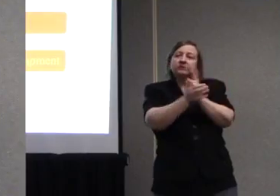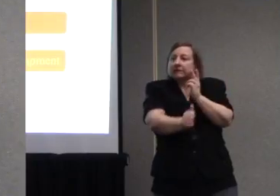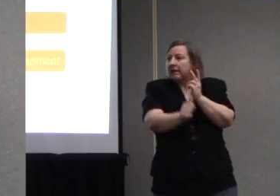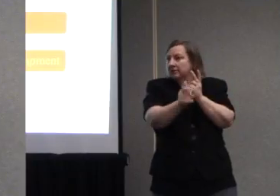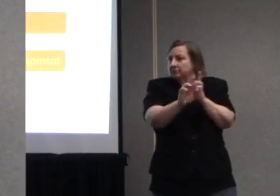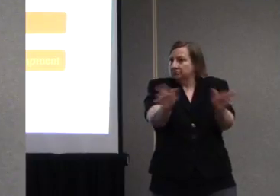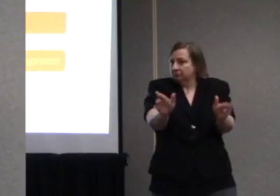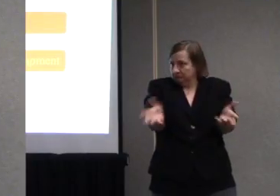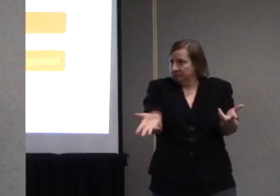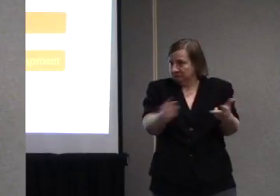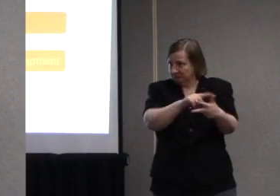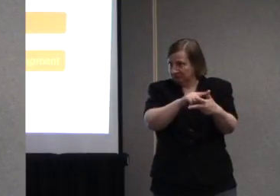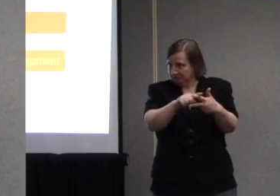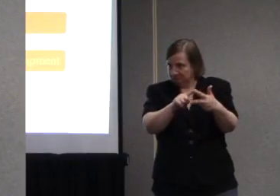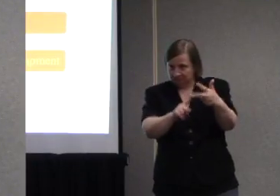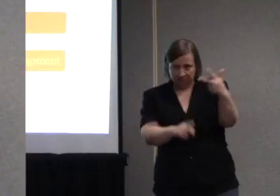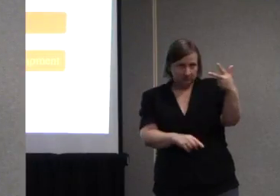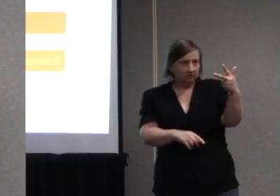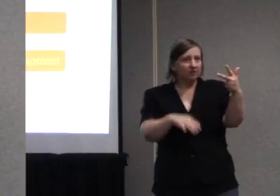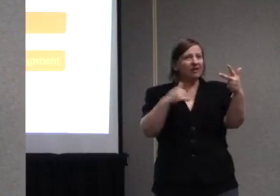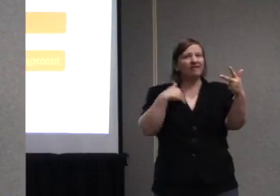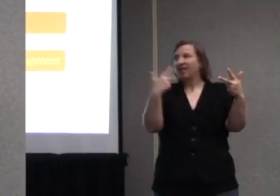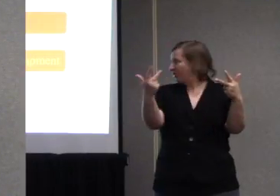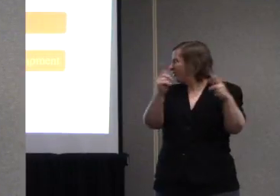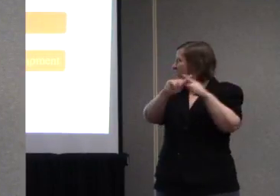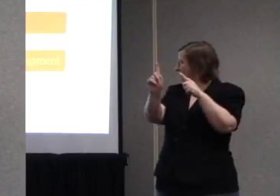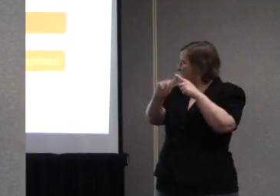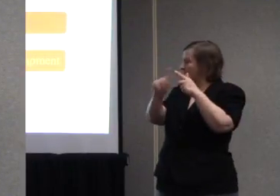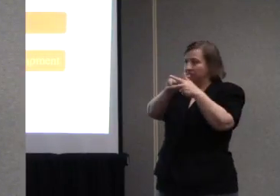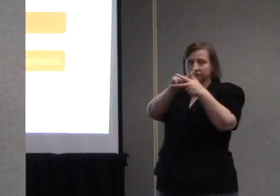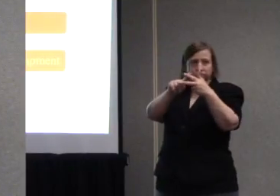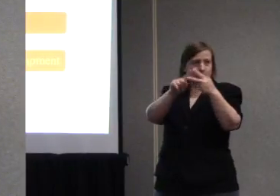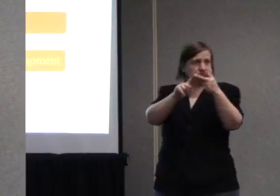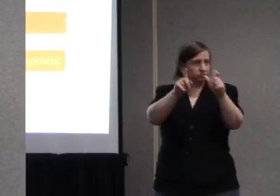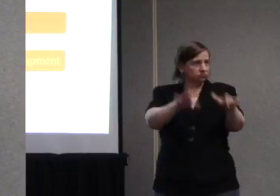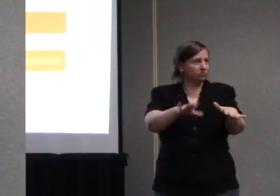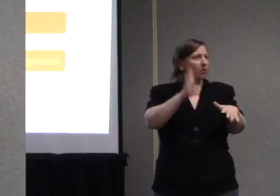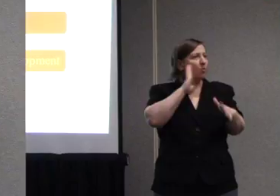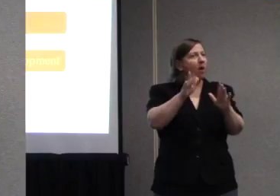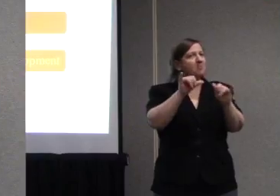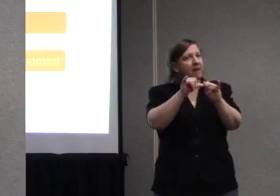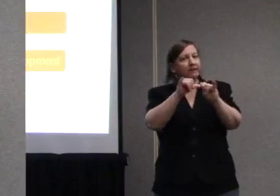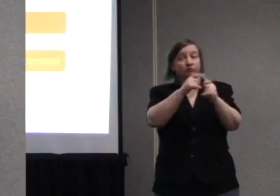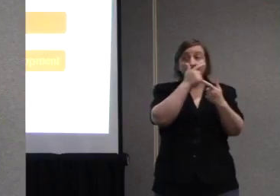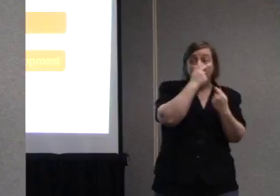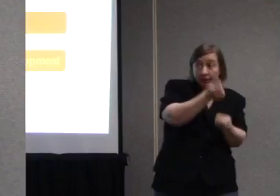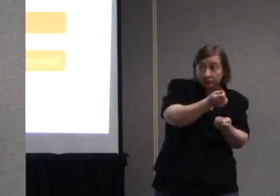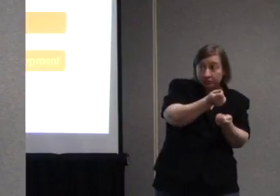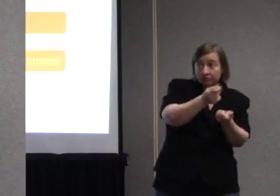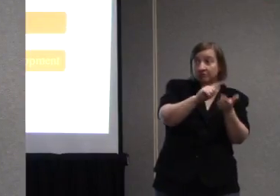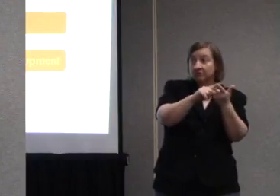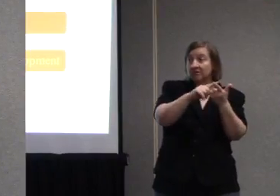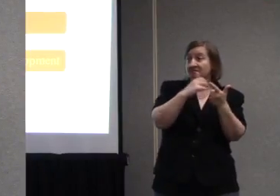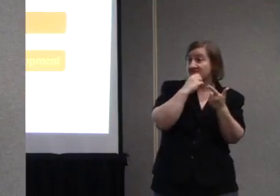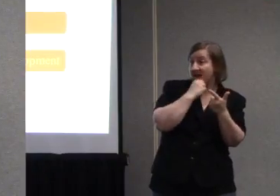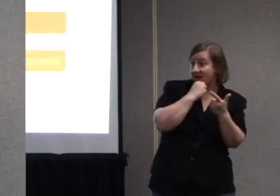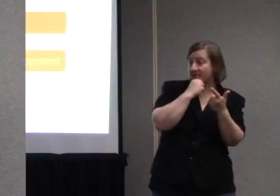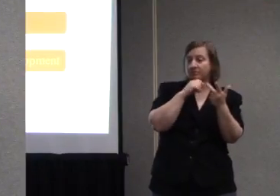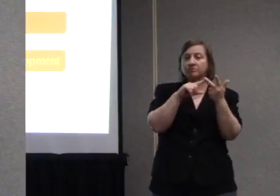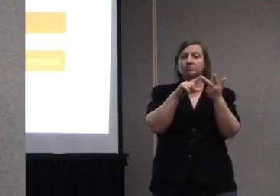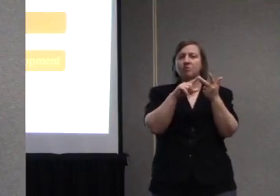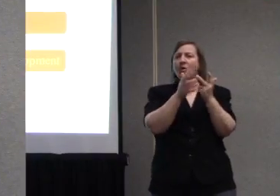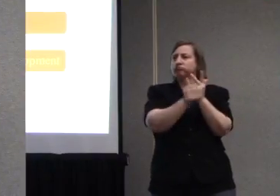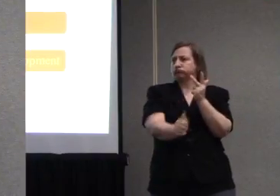jobs by aptitudes or abilities. And so there are 3 different instruments that measure